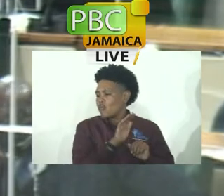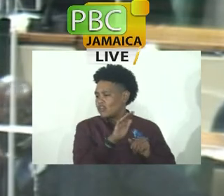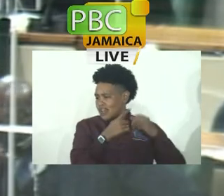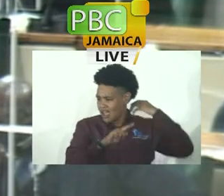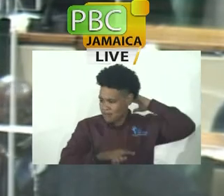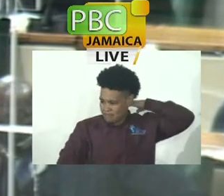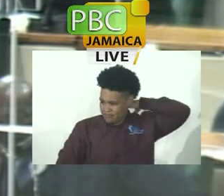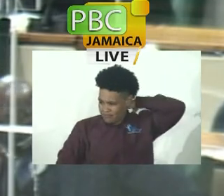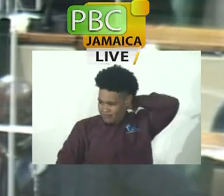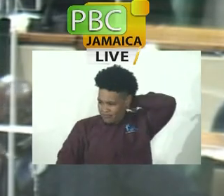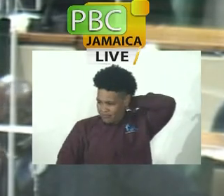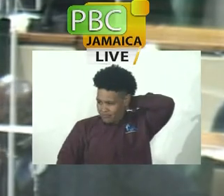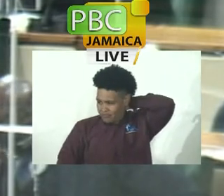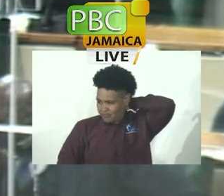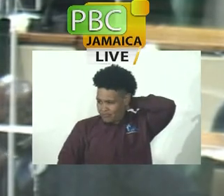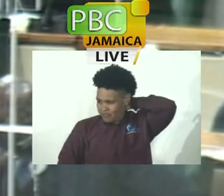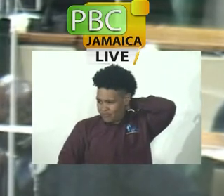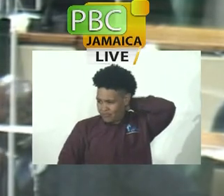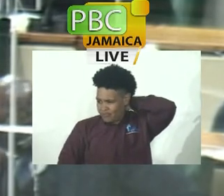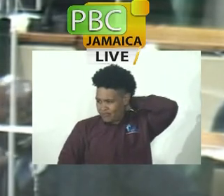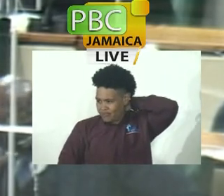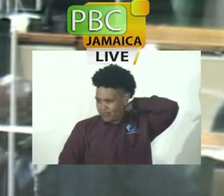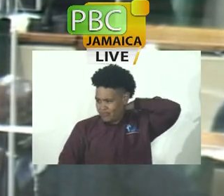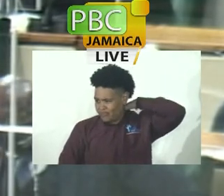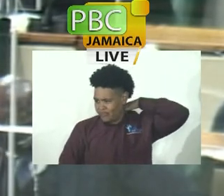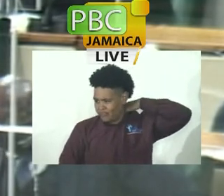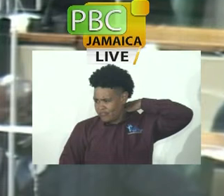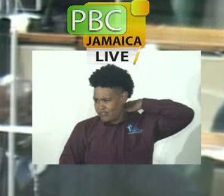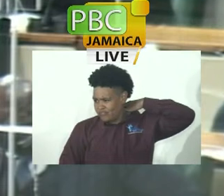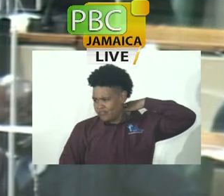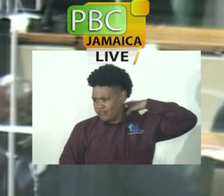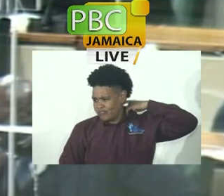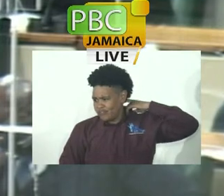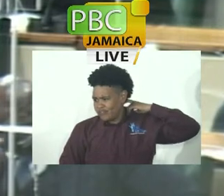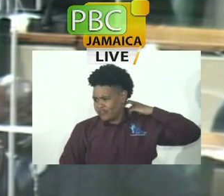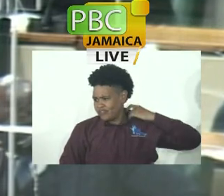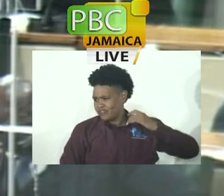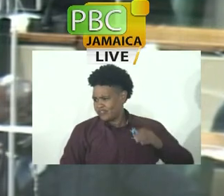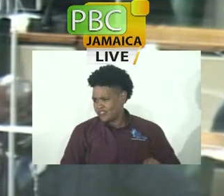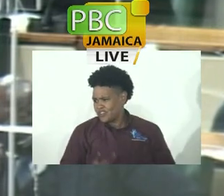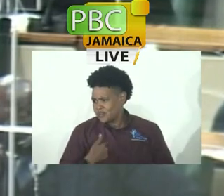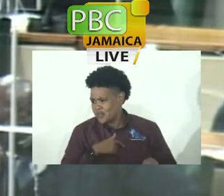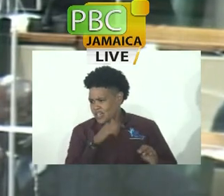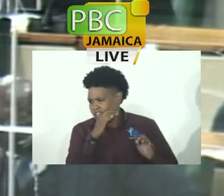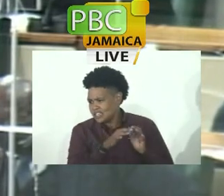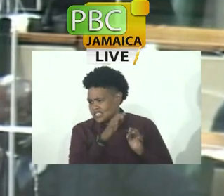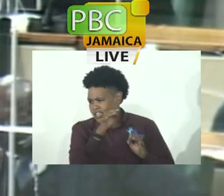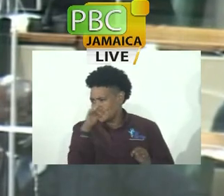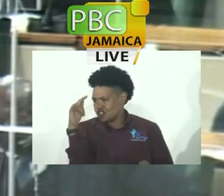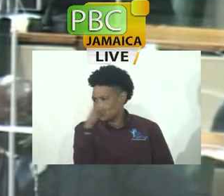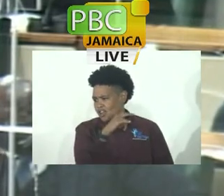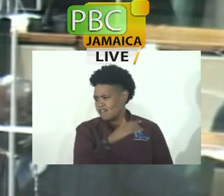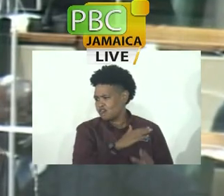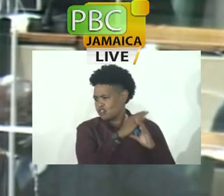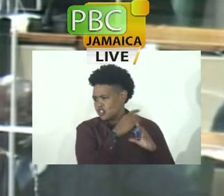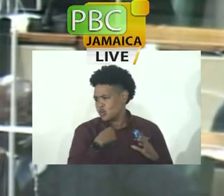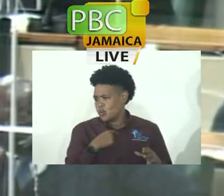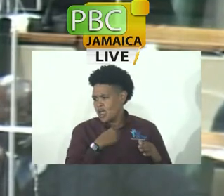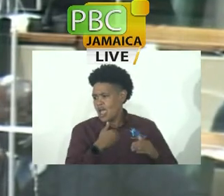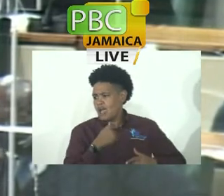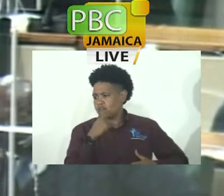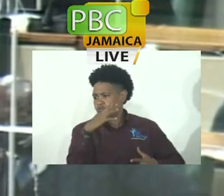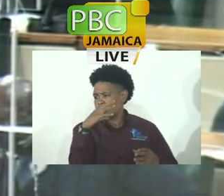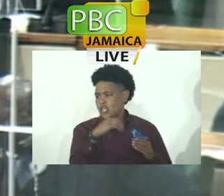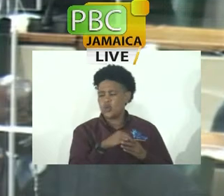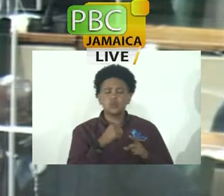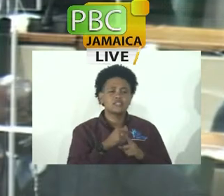in some cases due to variance we are extending the travel restrictions that we have to include